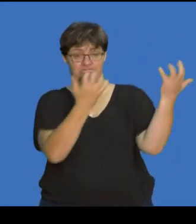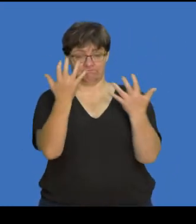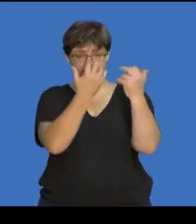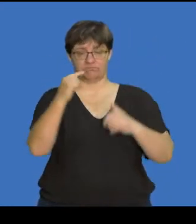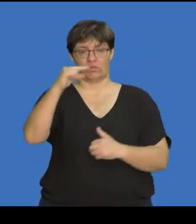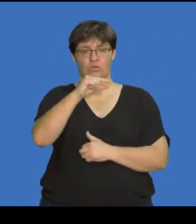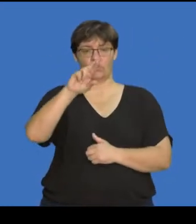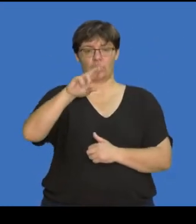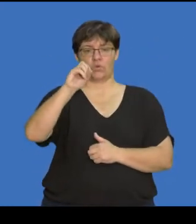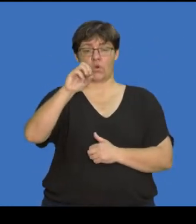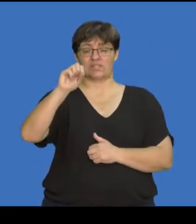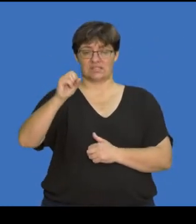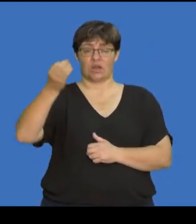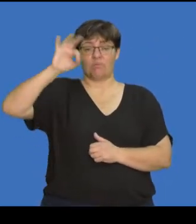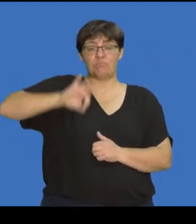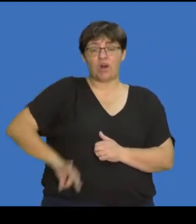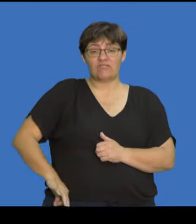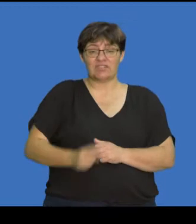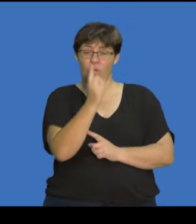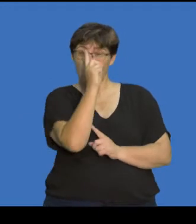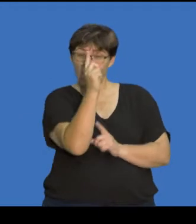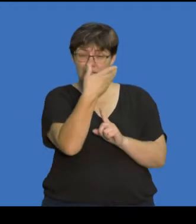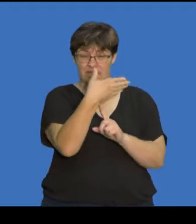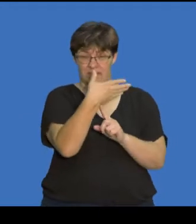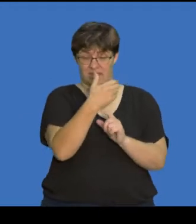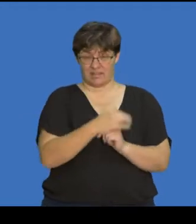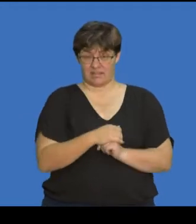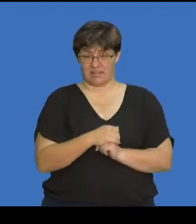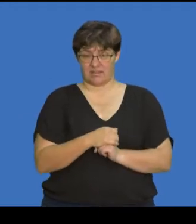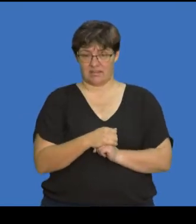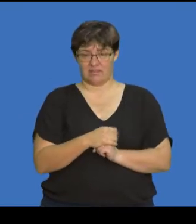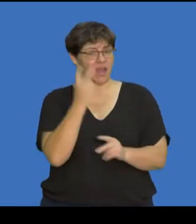gross profit per flag. Again,